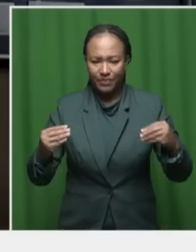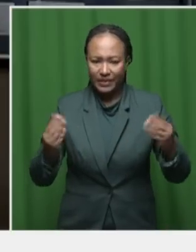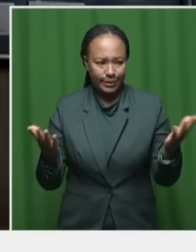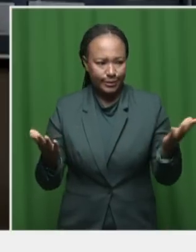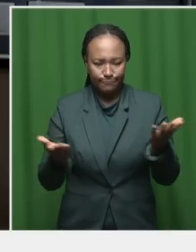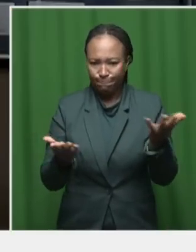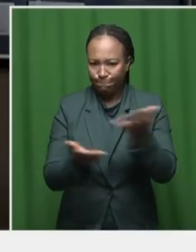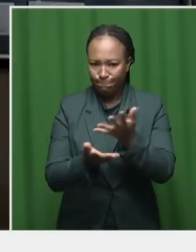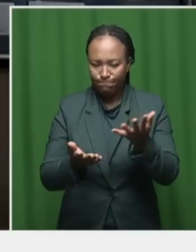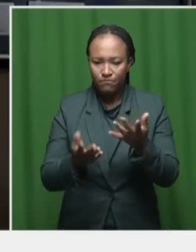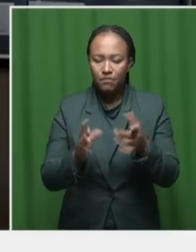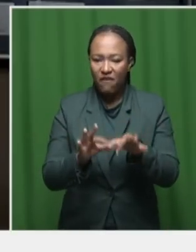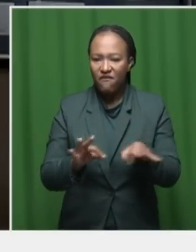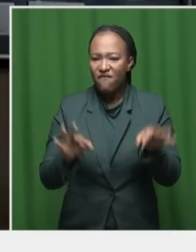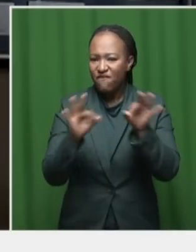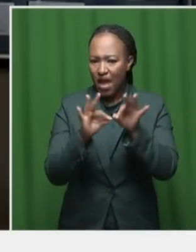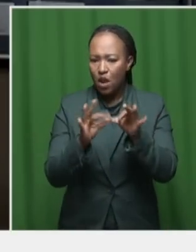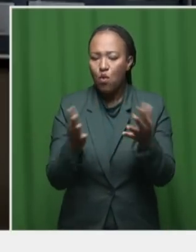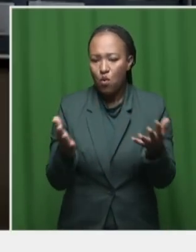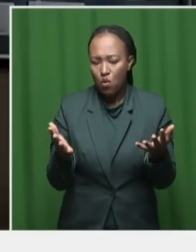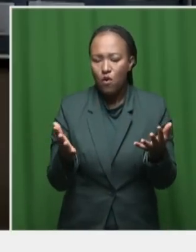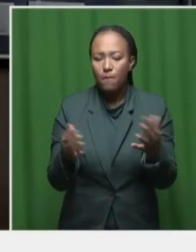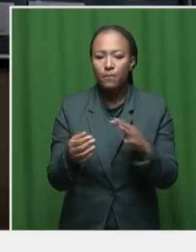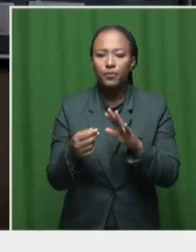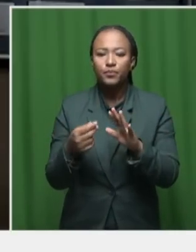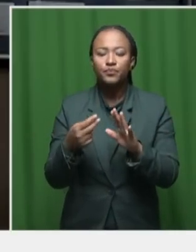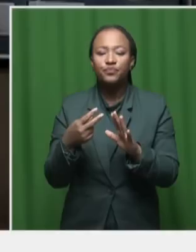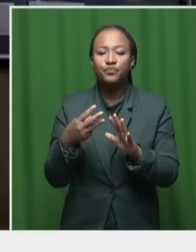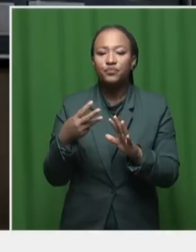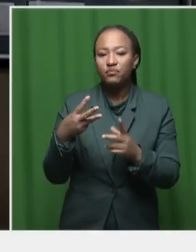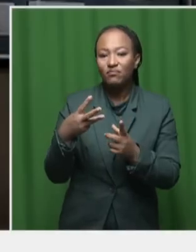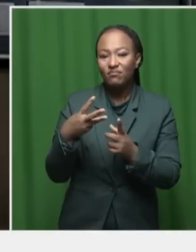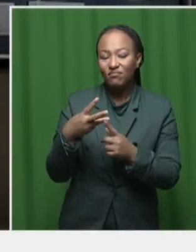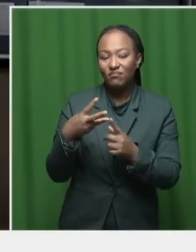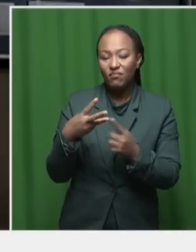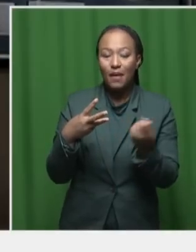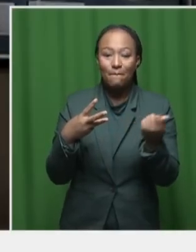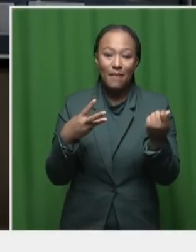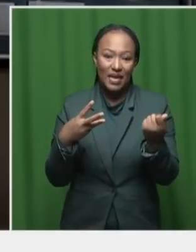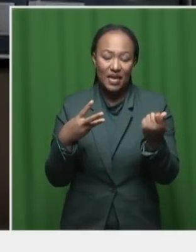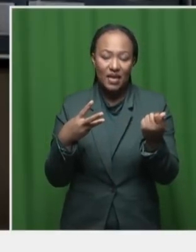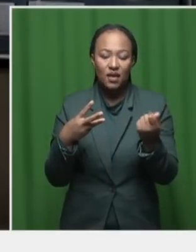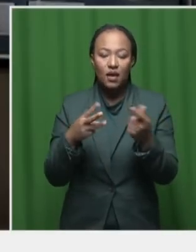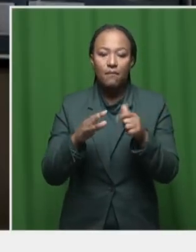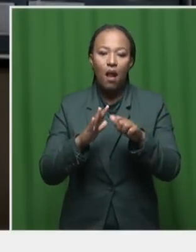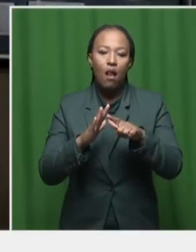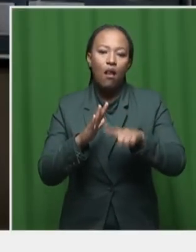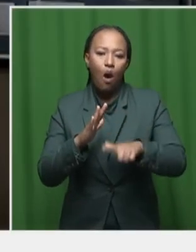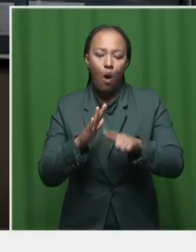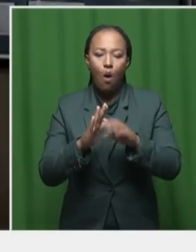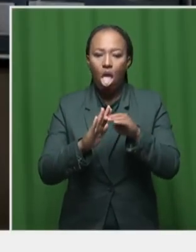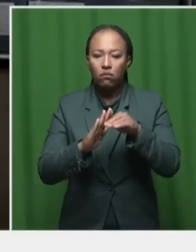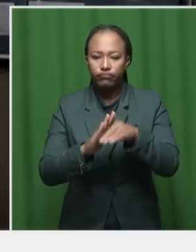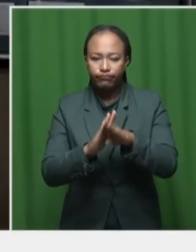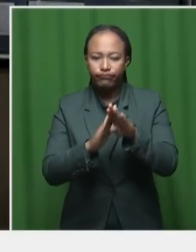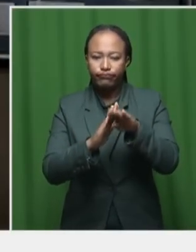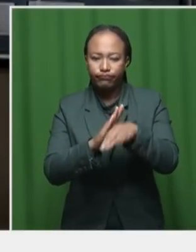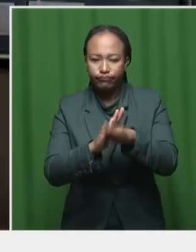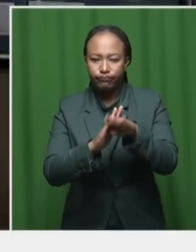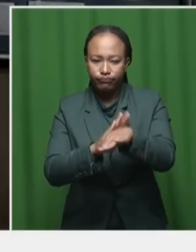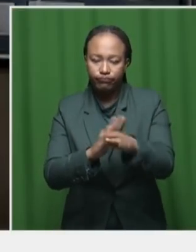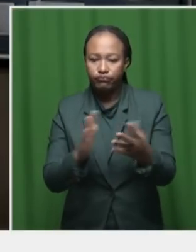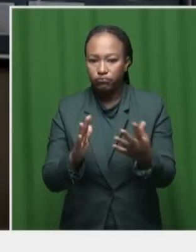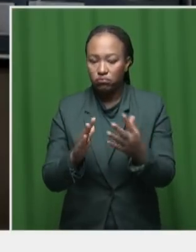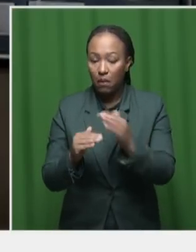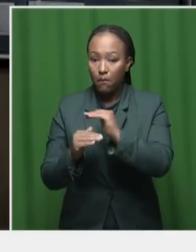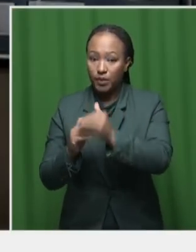that creates value out of nothing. So, and the third one, of course, is sound money. That means low inflation. Those are the three important things. So do we protect private